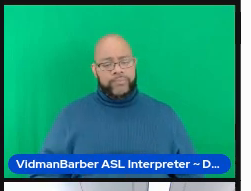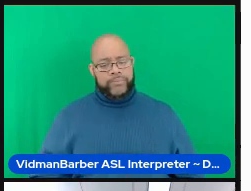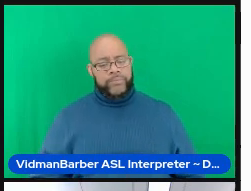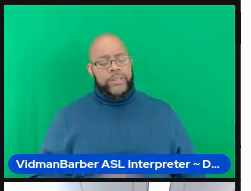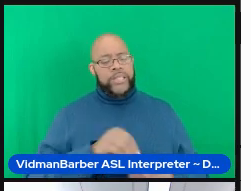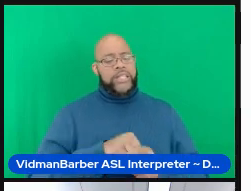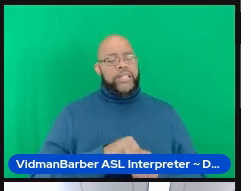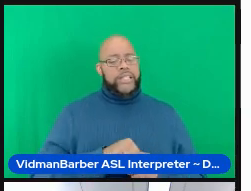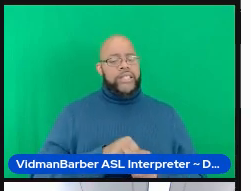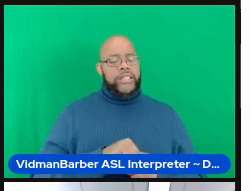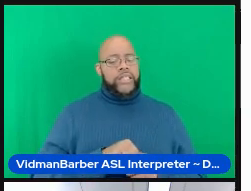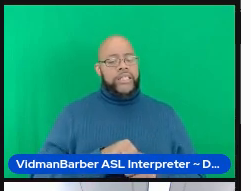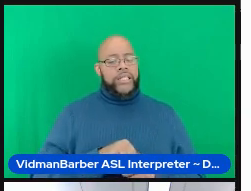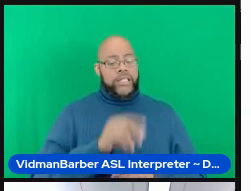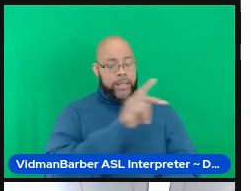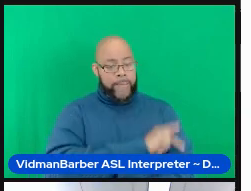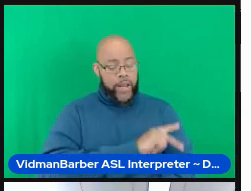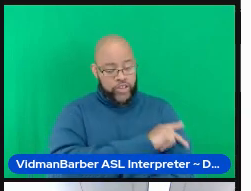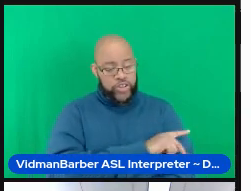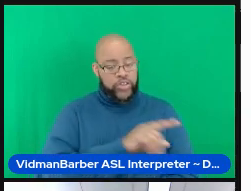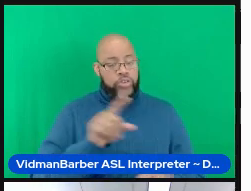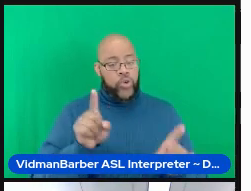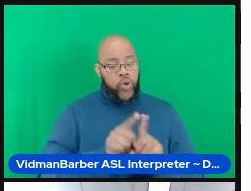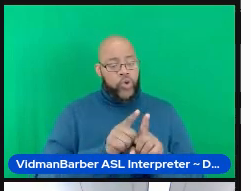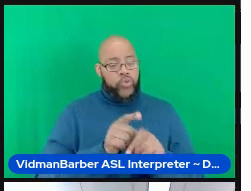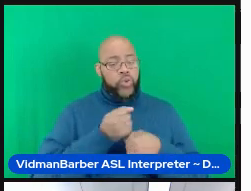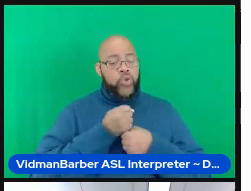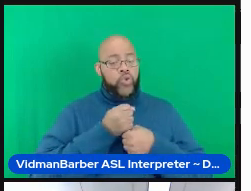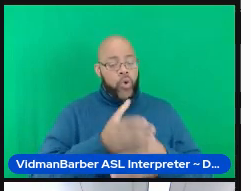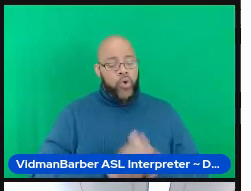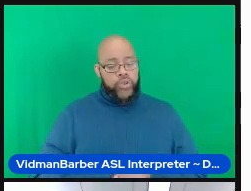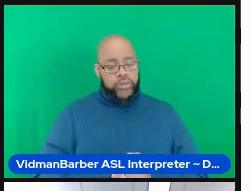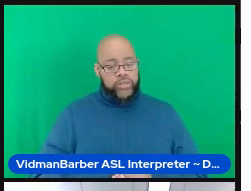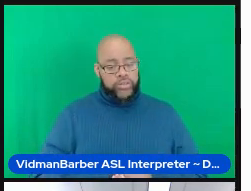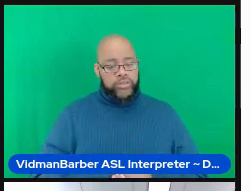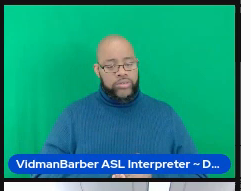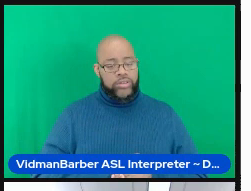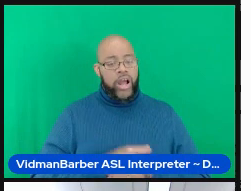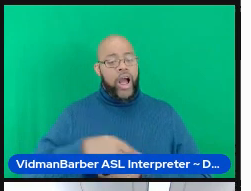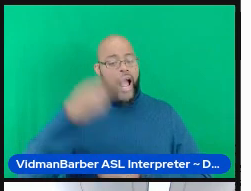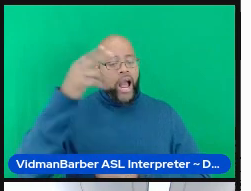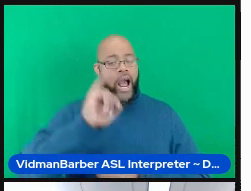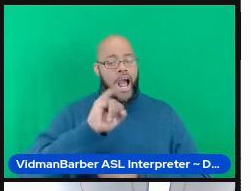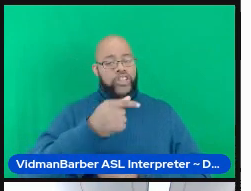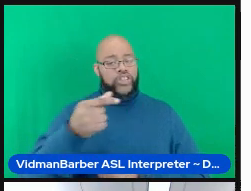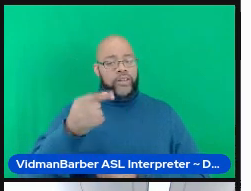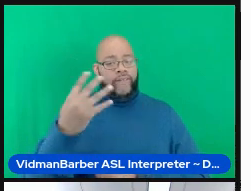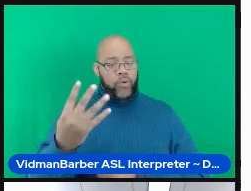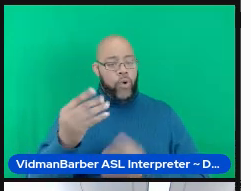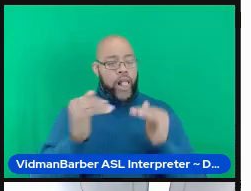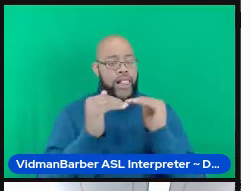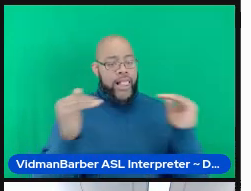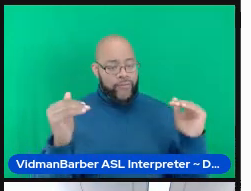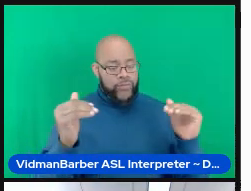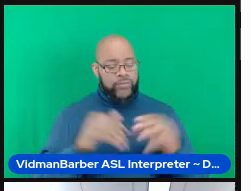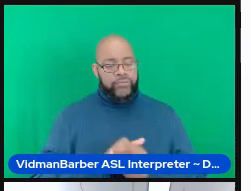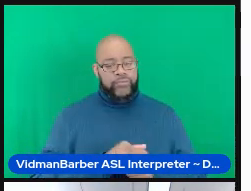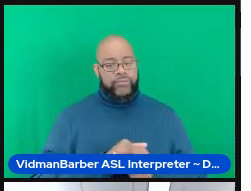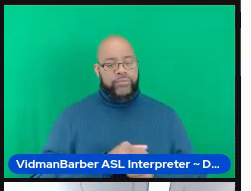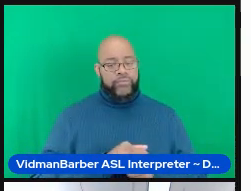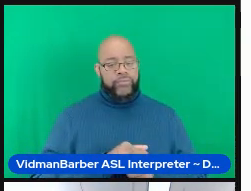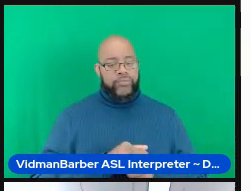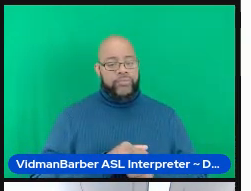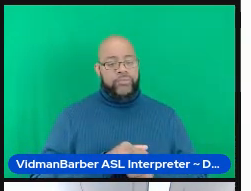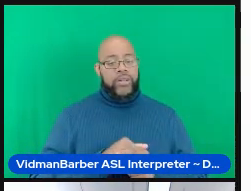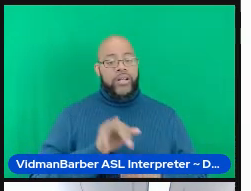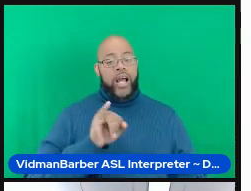subjects, at the same time it also induced a higher IgG4 levels, and the IgG4 levels were actually